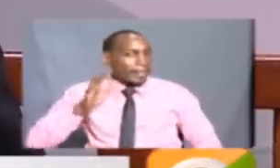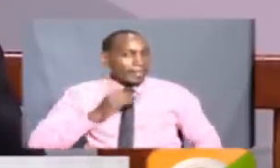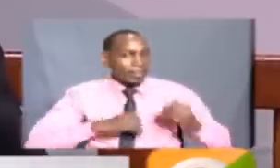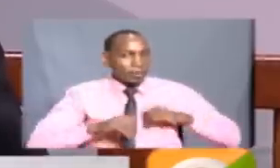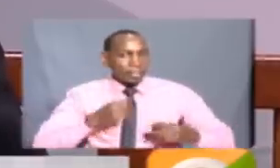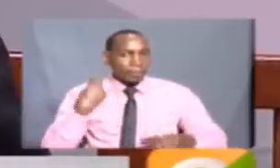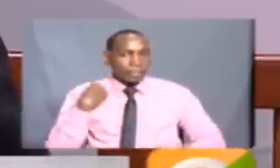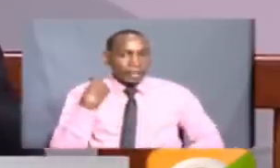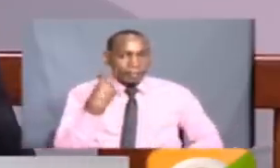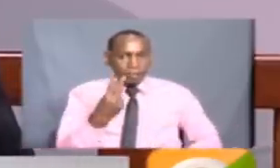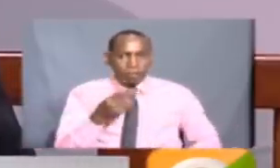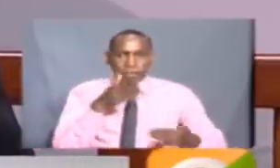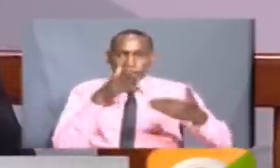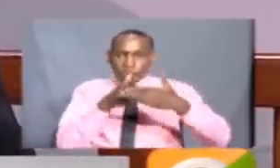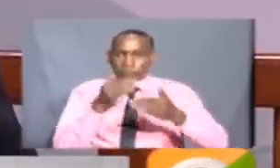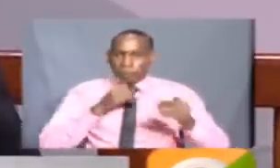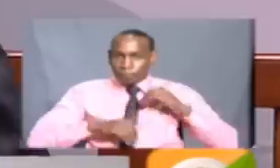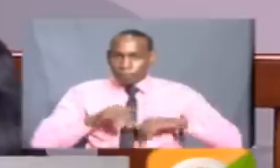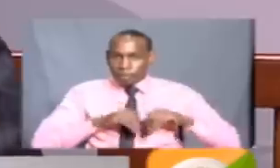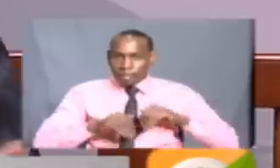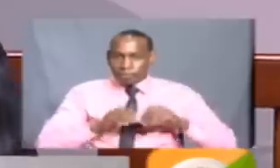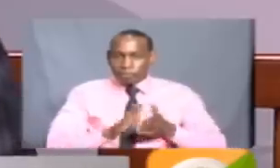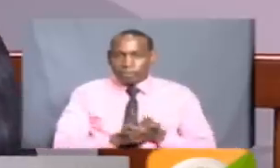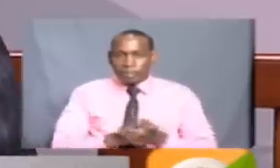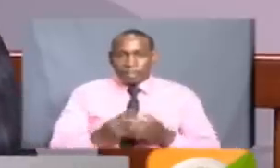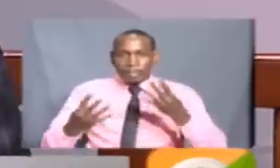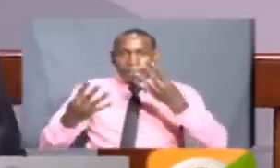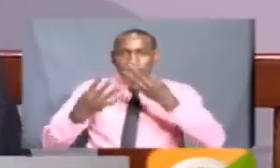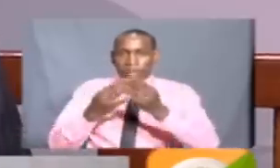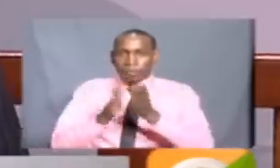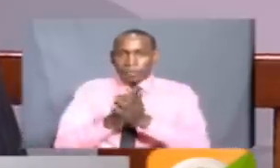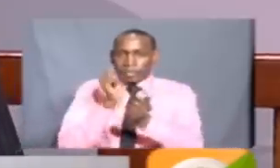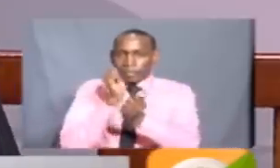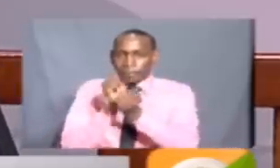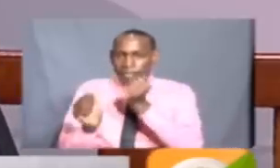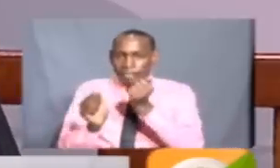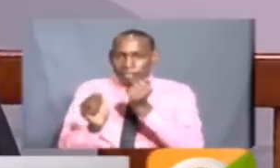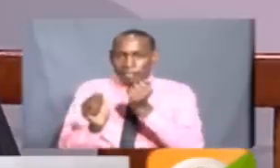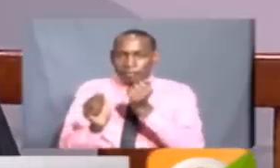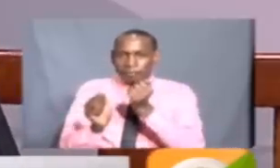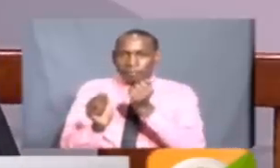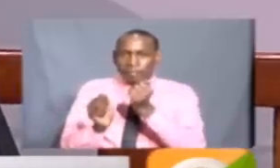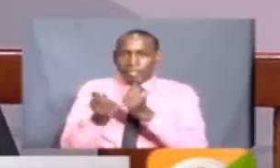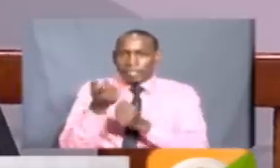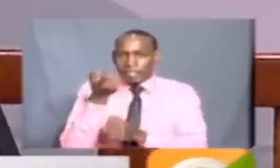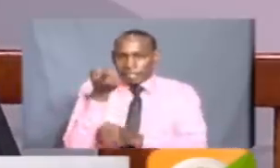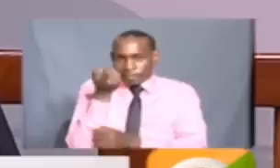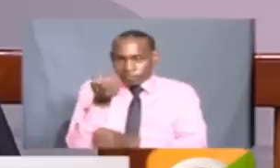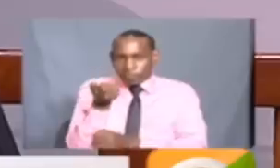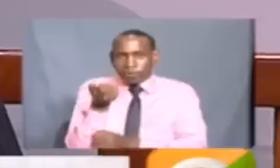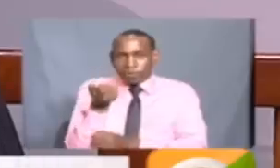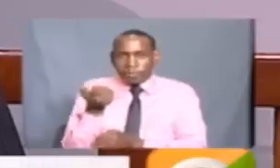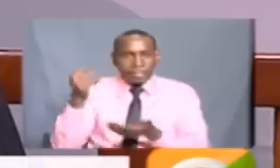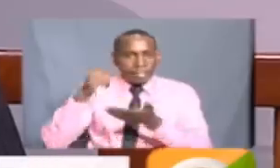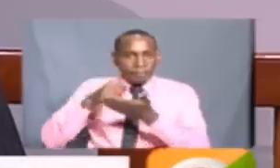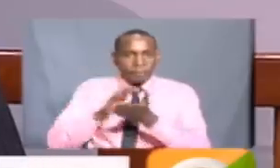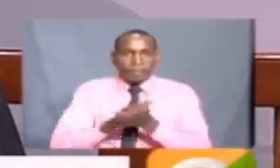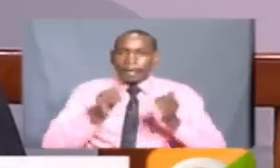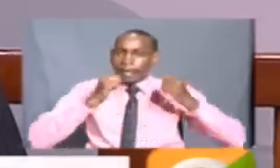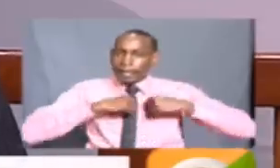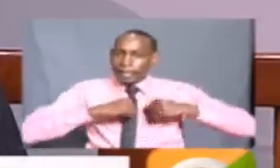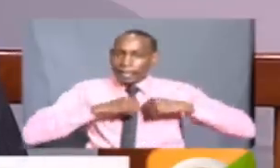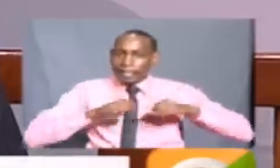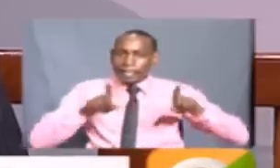Number two, you prevent corruption. So prosecution and punishment is only a minor component of it. I can't agree